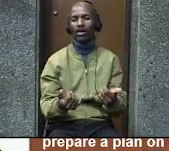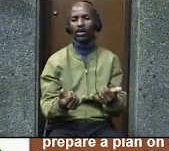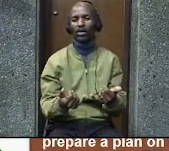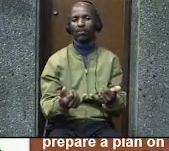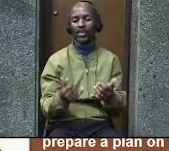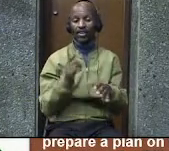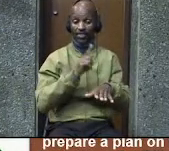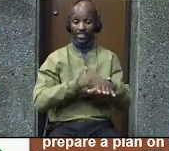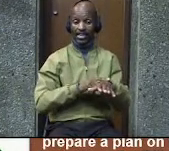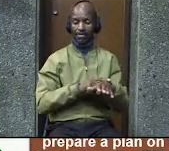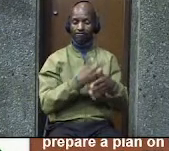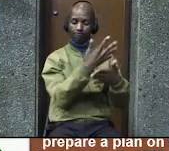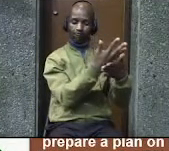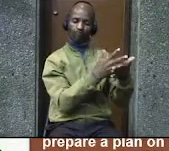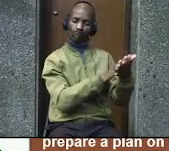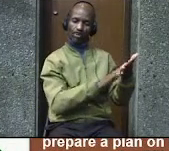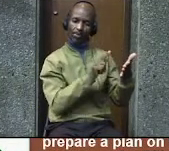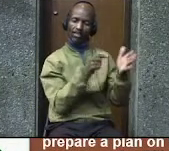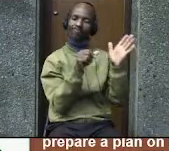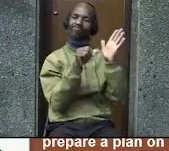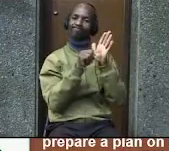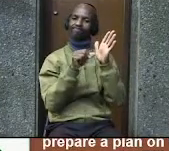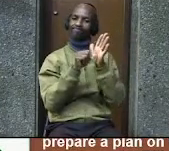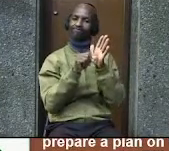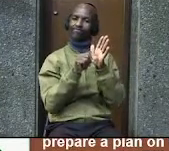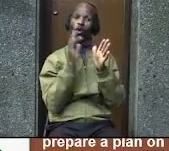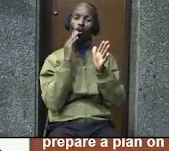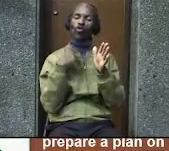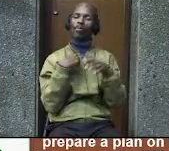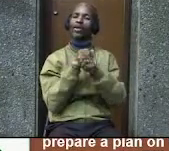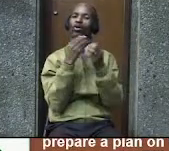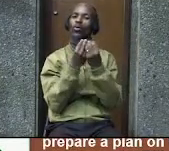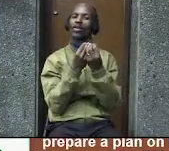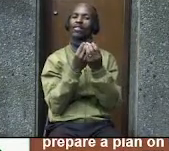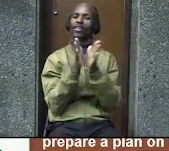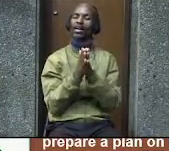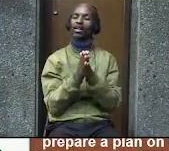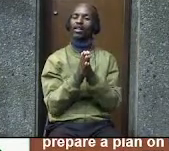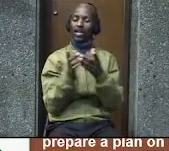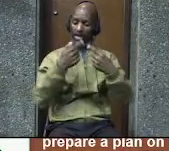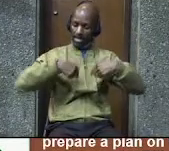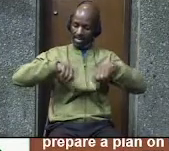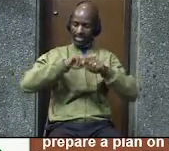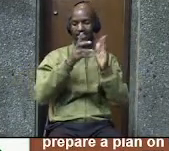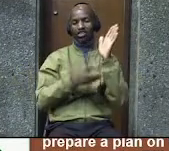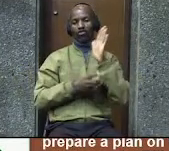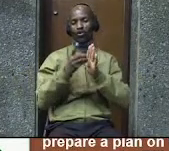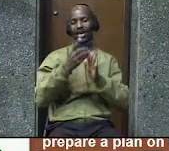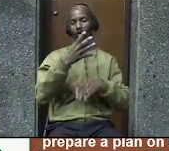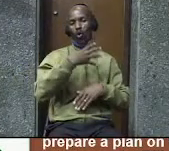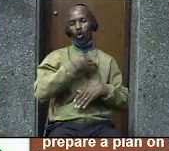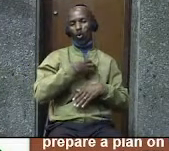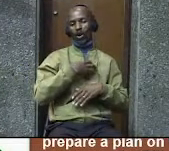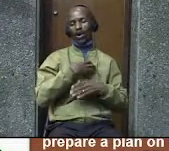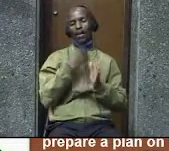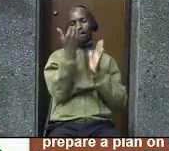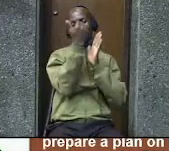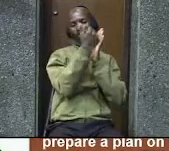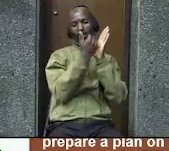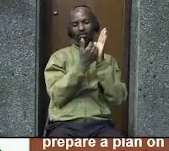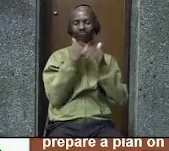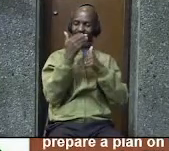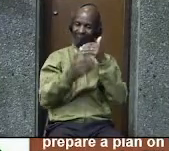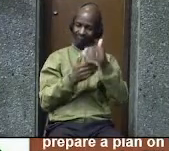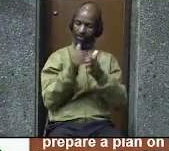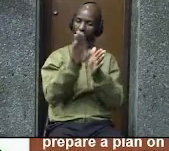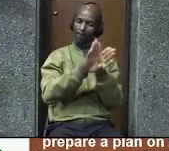those timeframes are very important when it comes to also us developing our own program when we are processing